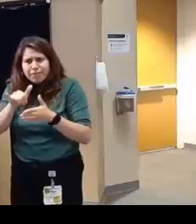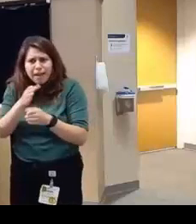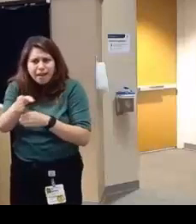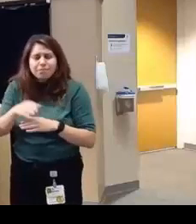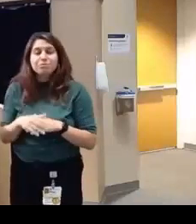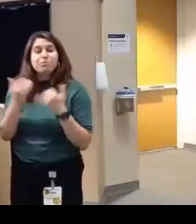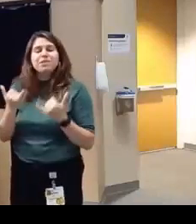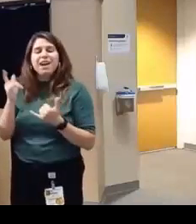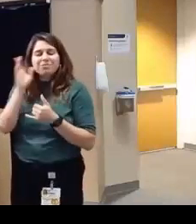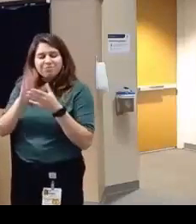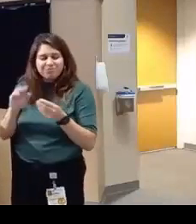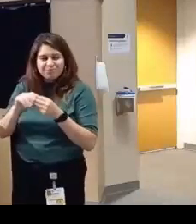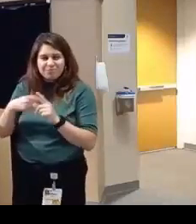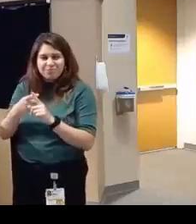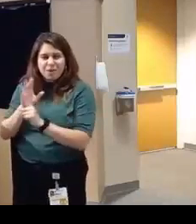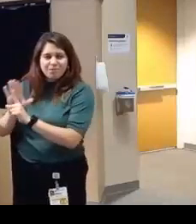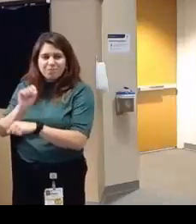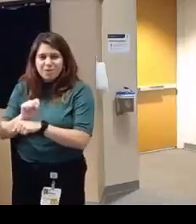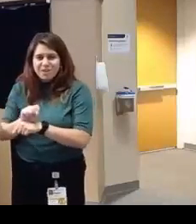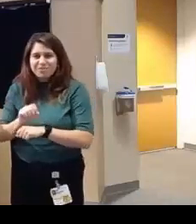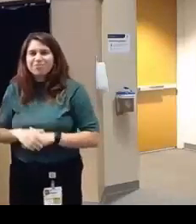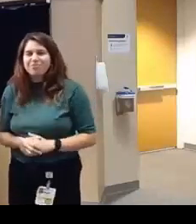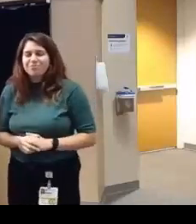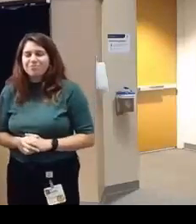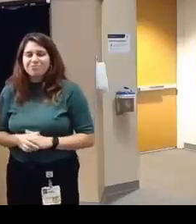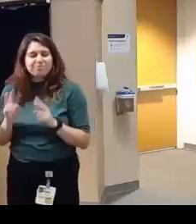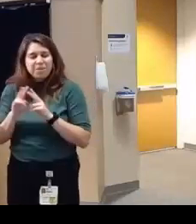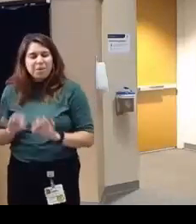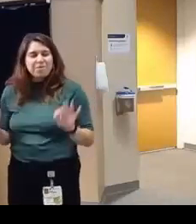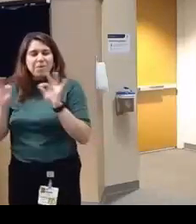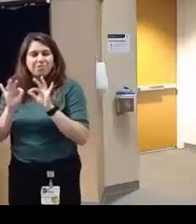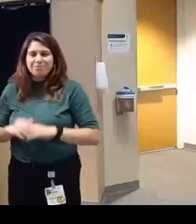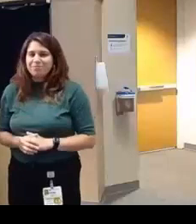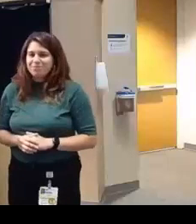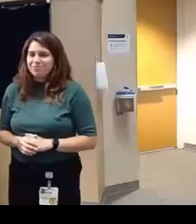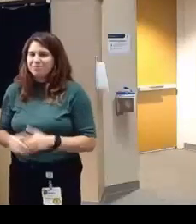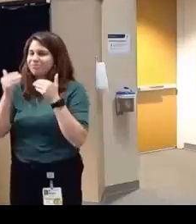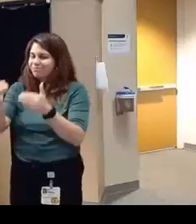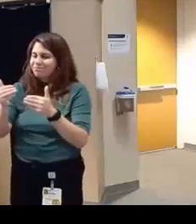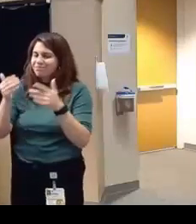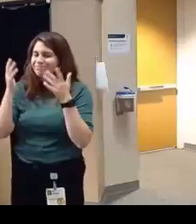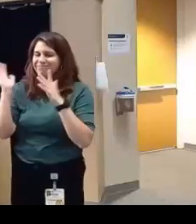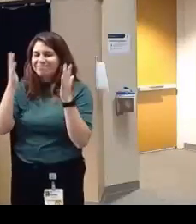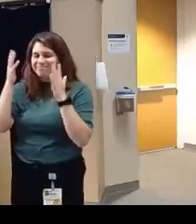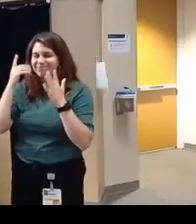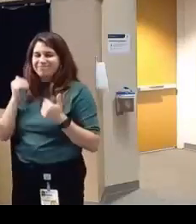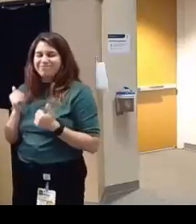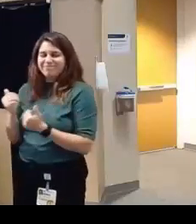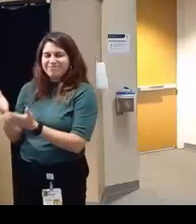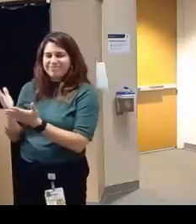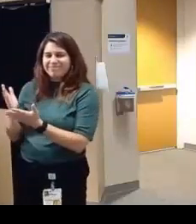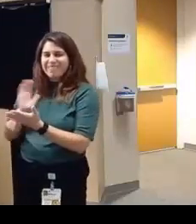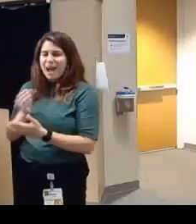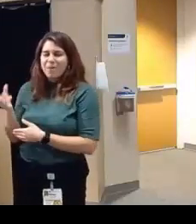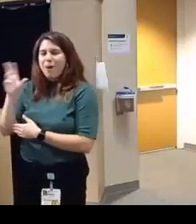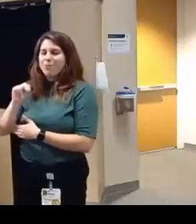hear some about some of Dr. Wittink's work in that important area. So let's give her a nice welcome for one of our